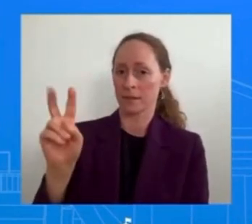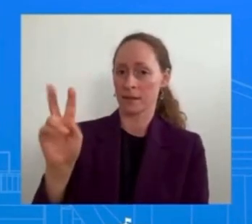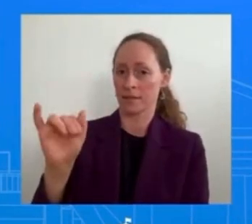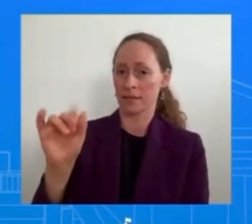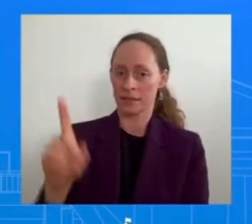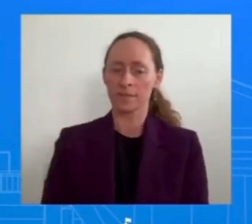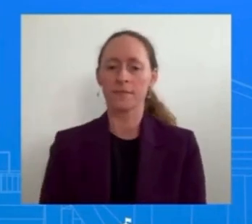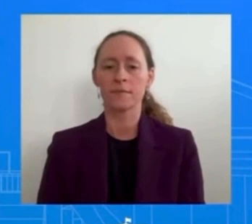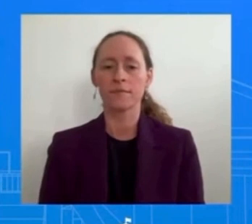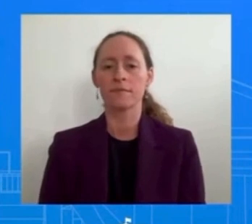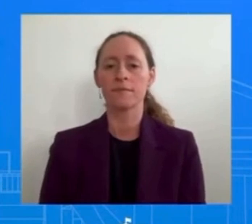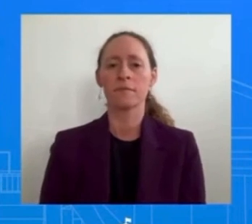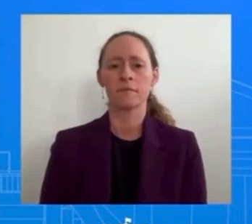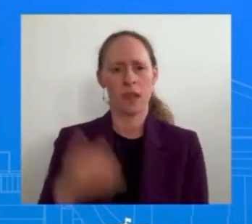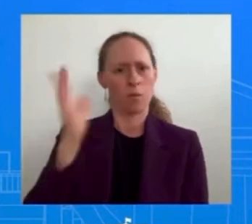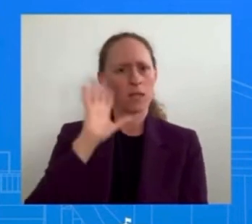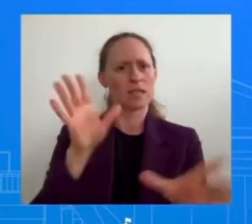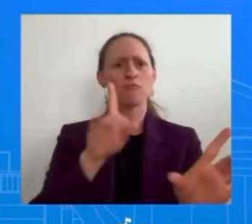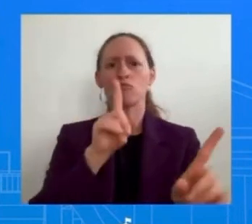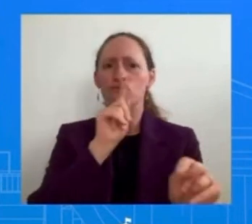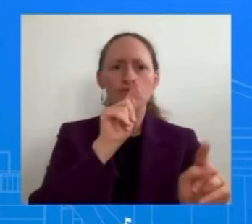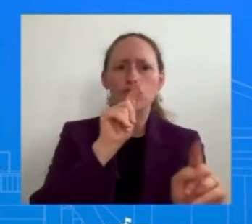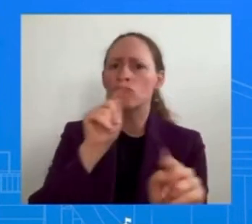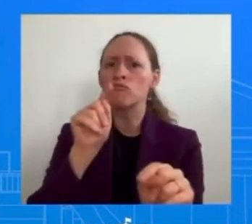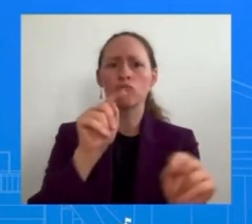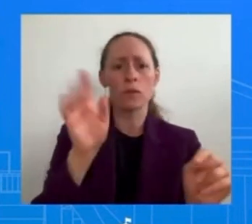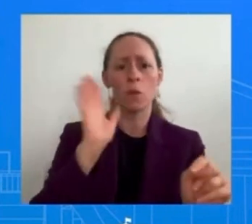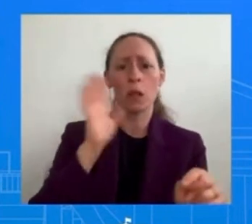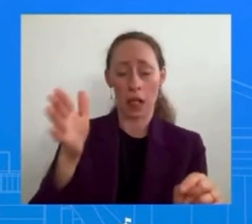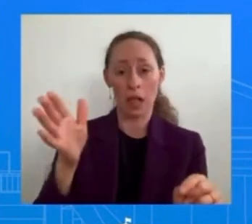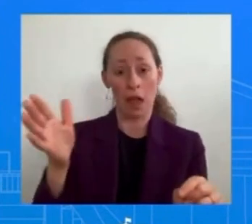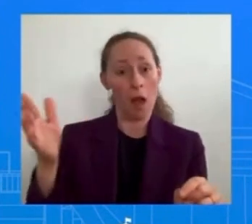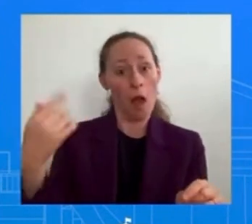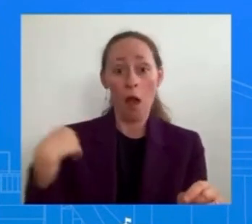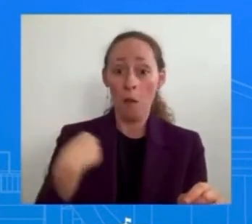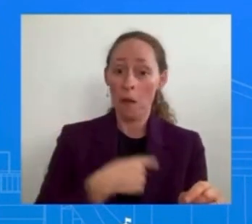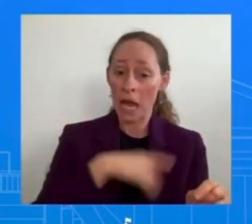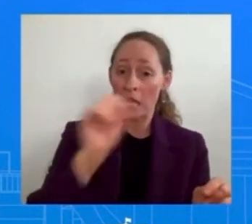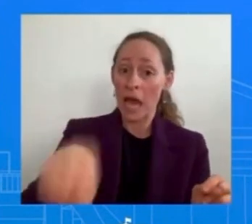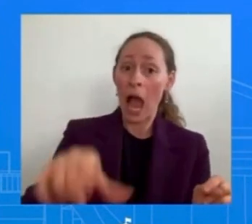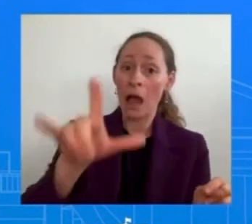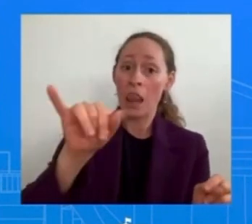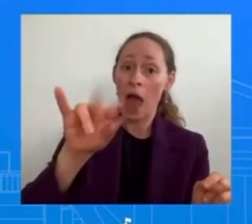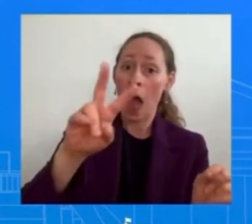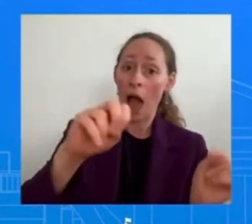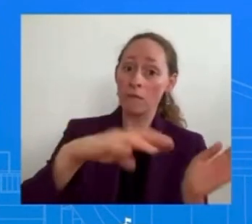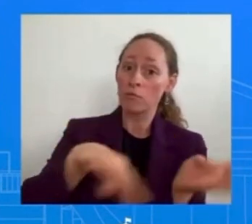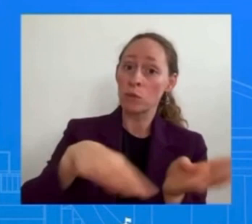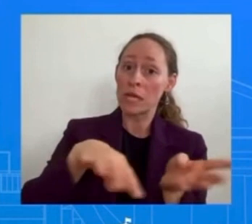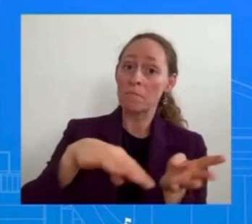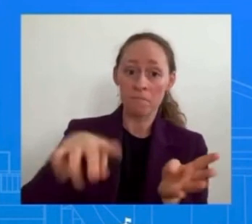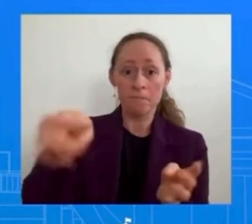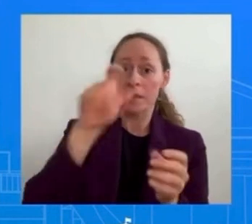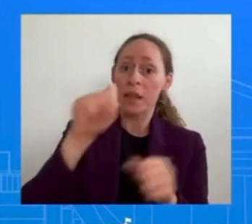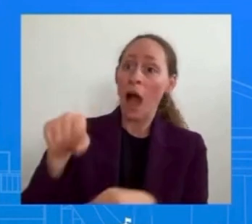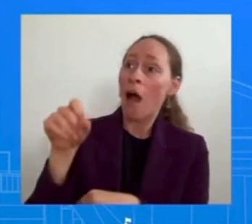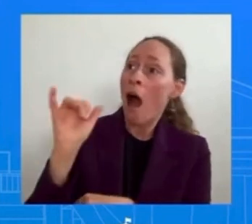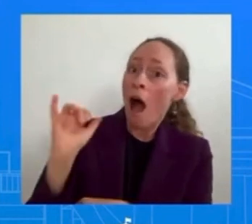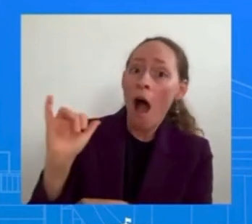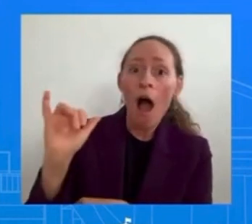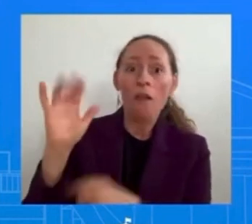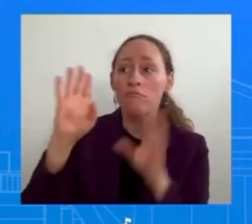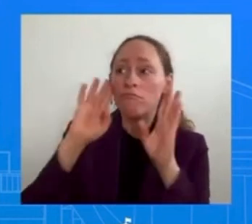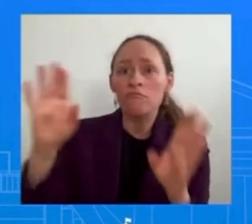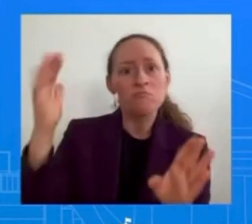able to live stream that, so everyone will certainly hear what he has to say. What I will share from here is, as you all know, from